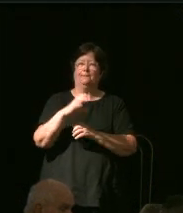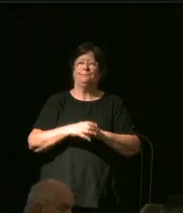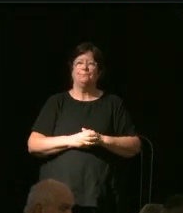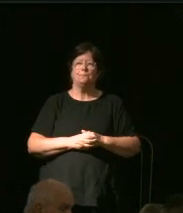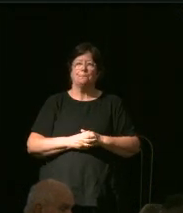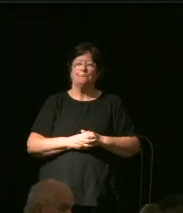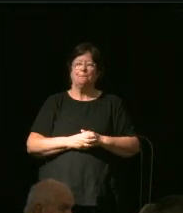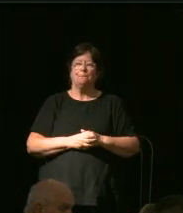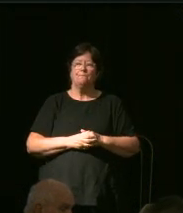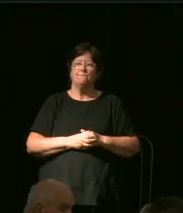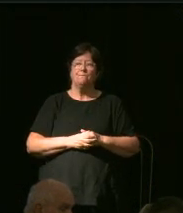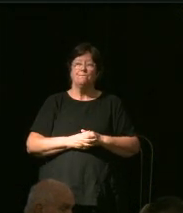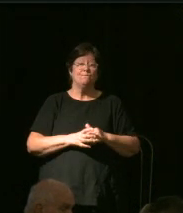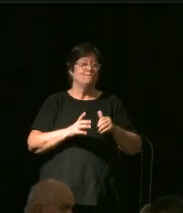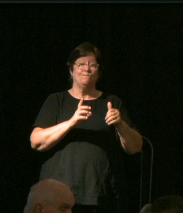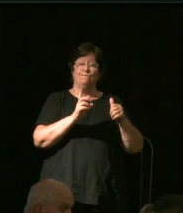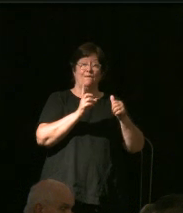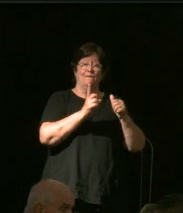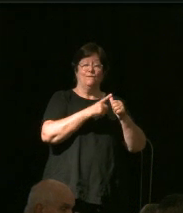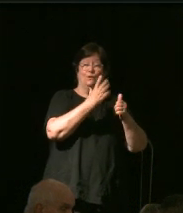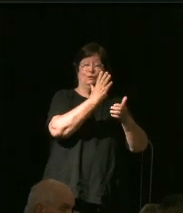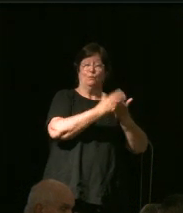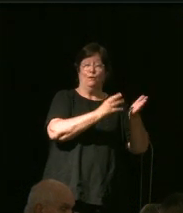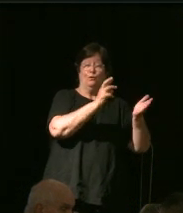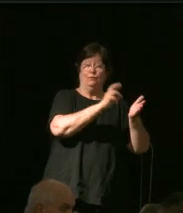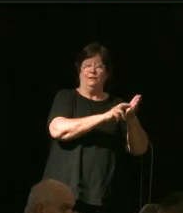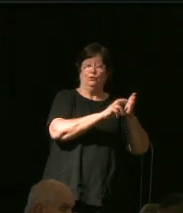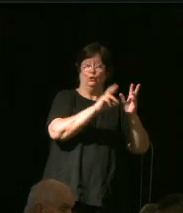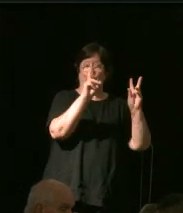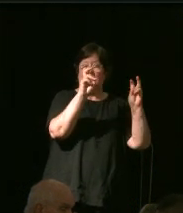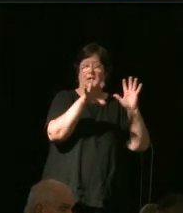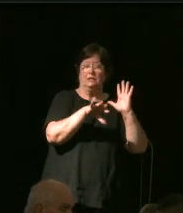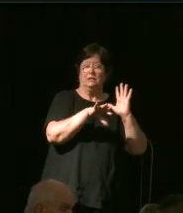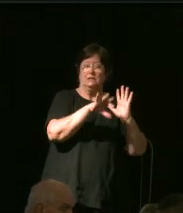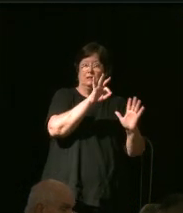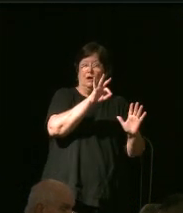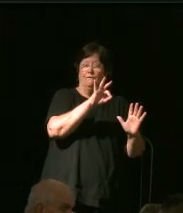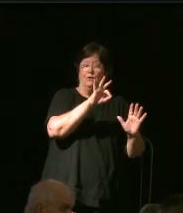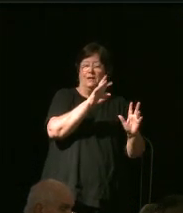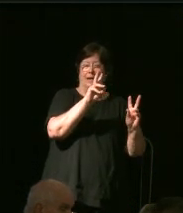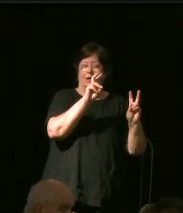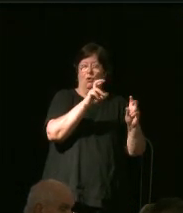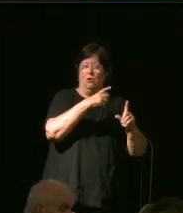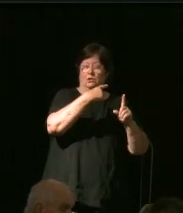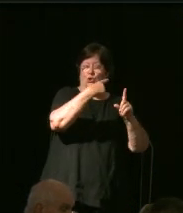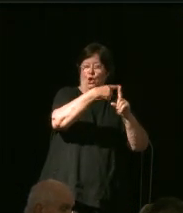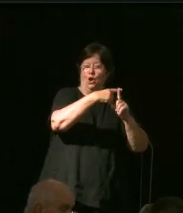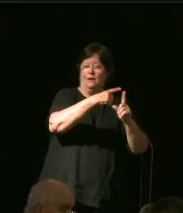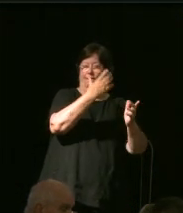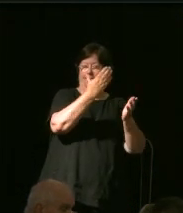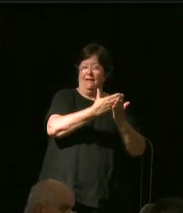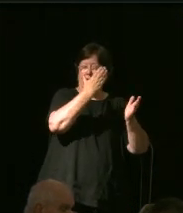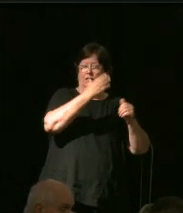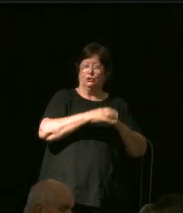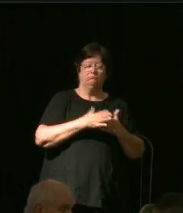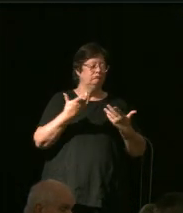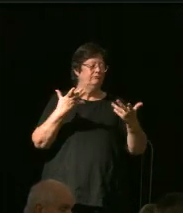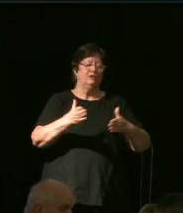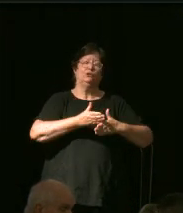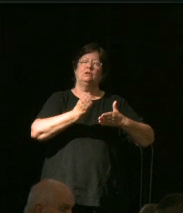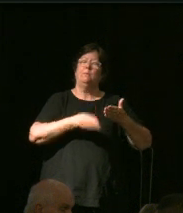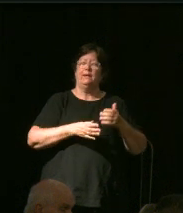The beginning phase, the research discovery, target validation, is complete.